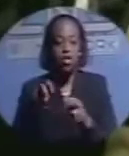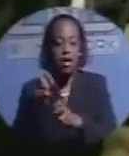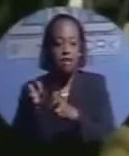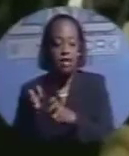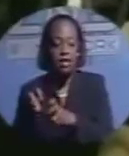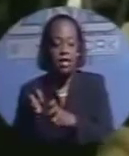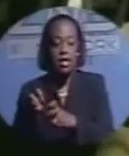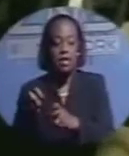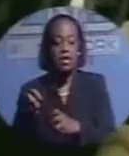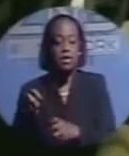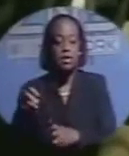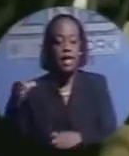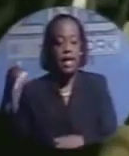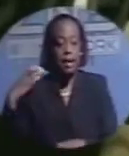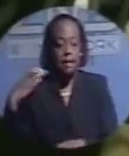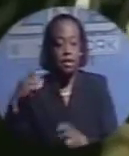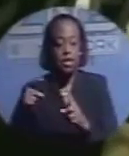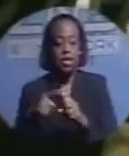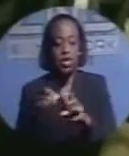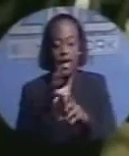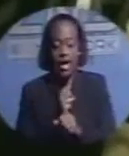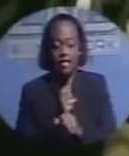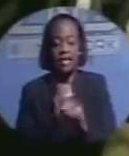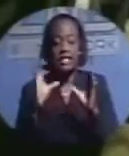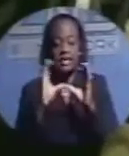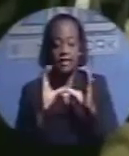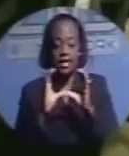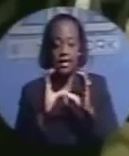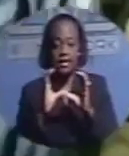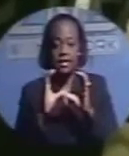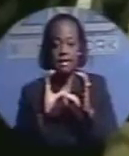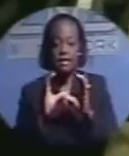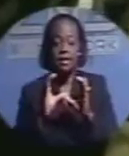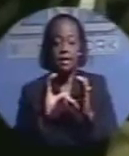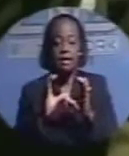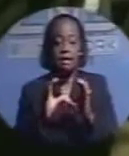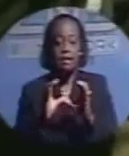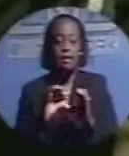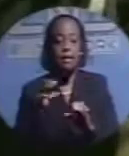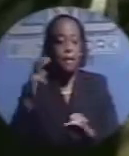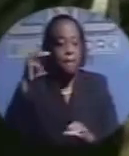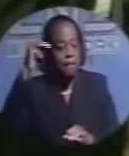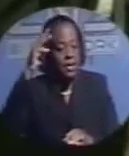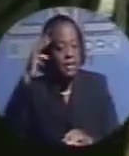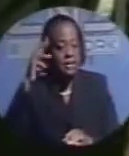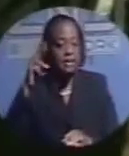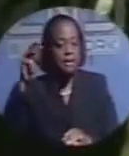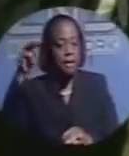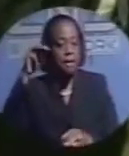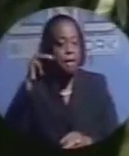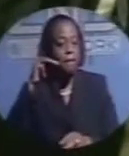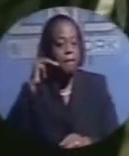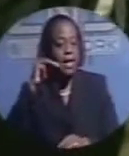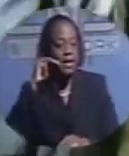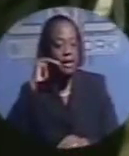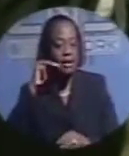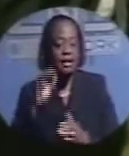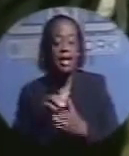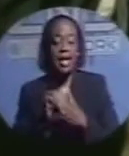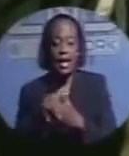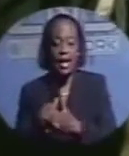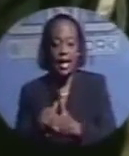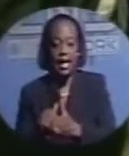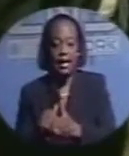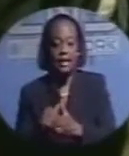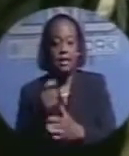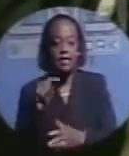capital to obtain those certificates. Yesterday, Minister Maynard-Gibson led Prime Minister Christie through the process of obtaining birth